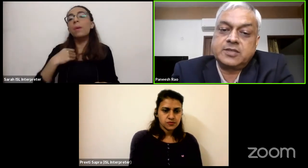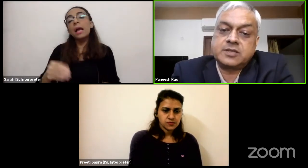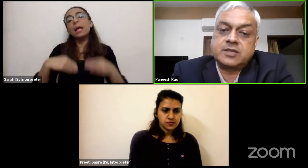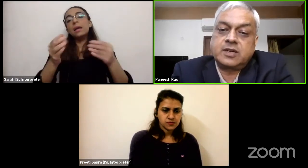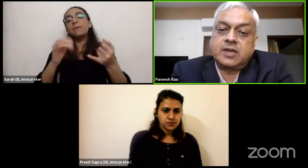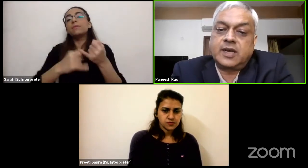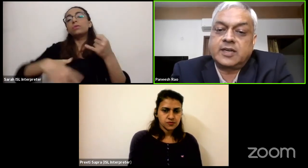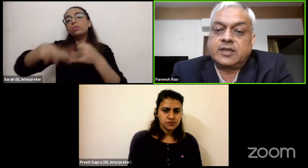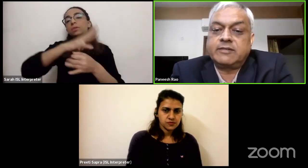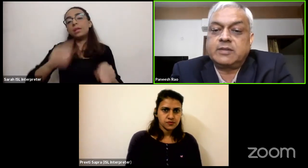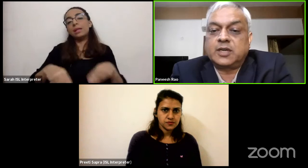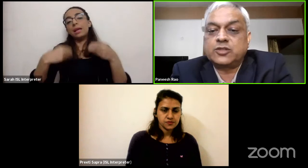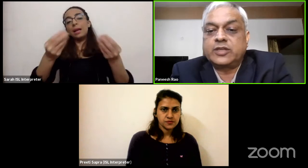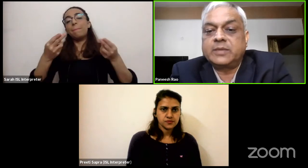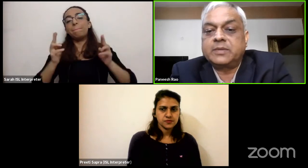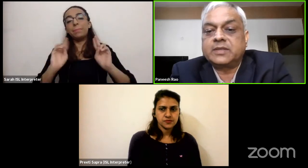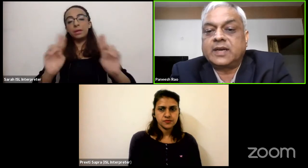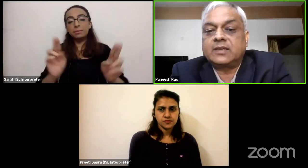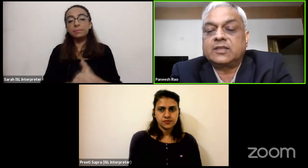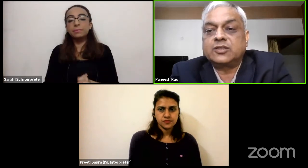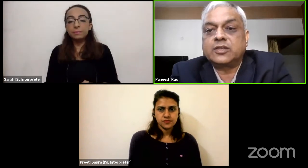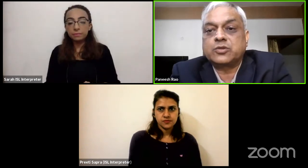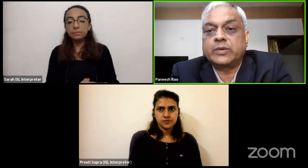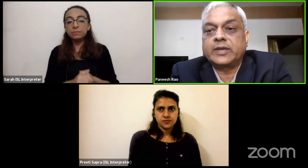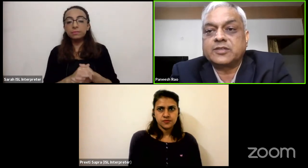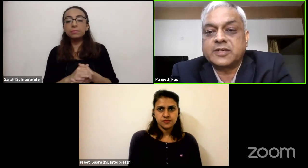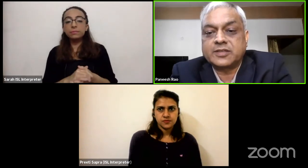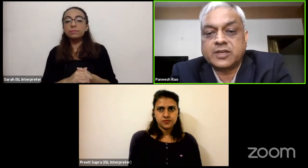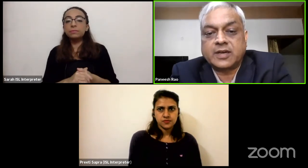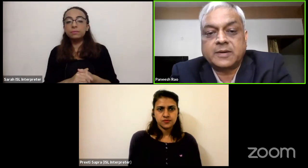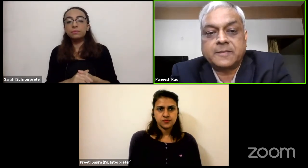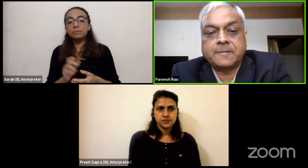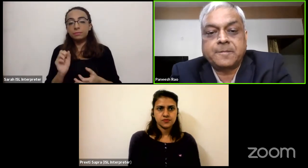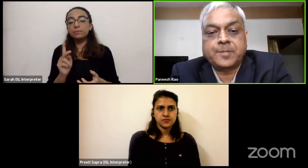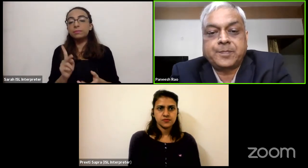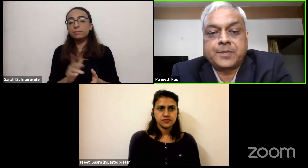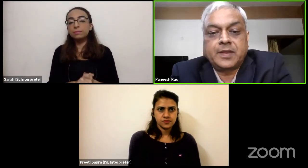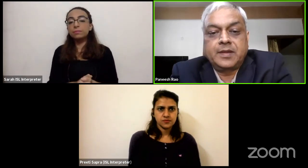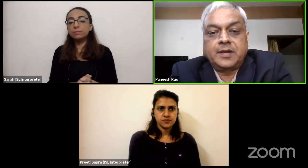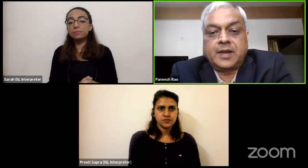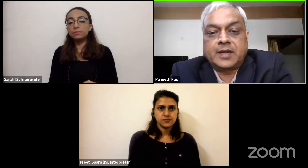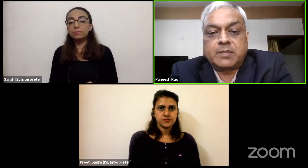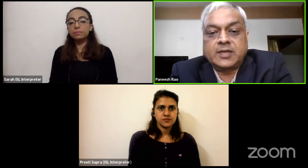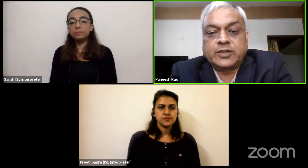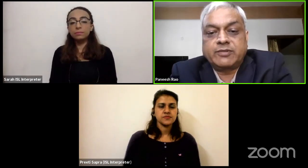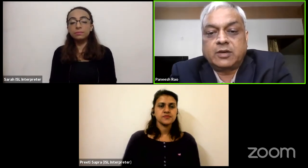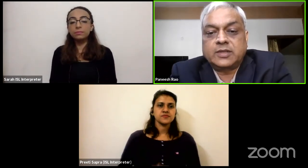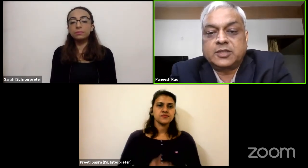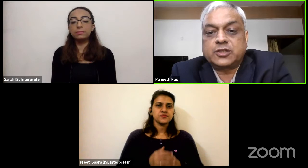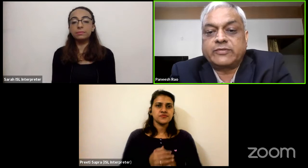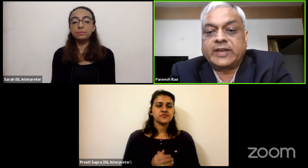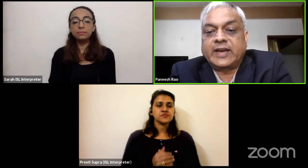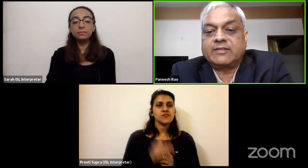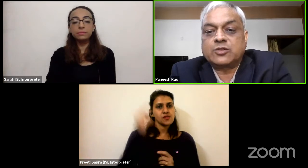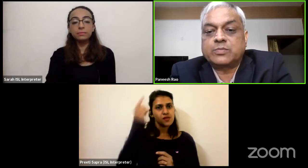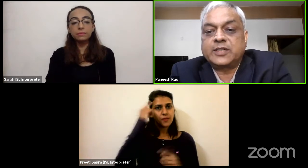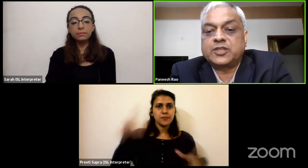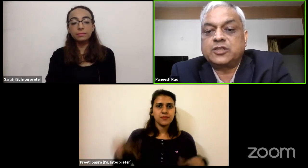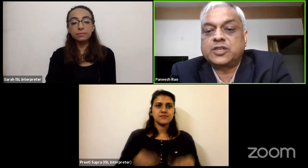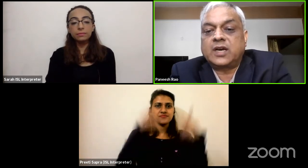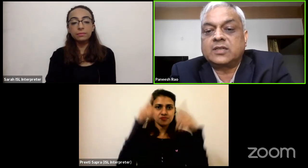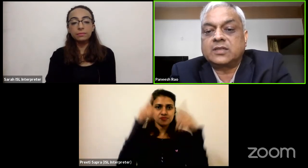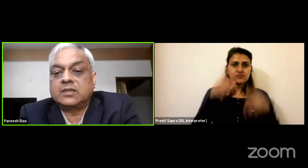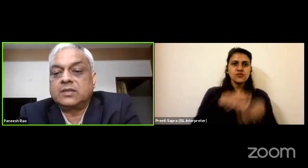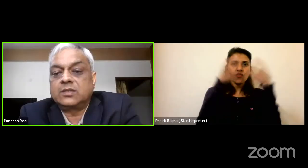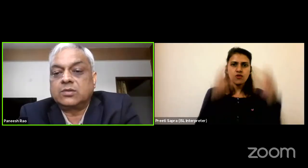which lies at a level much deeper than just doing a CSR. At Mindtree Foundation, we have a